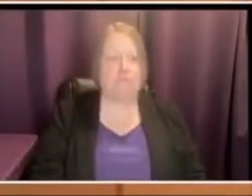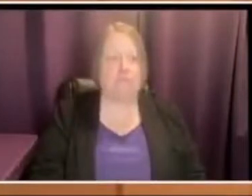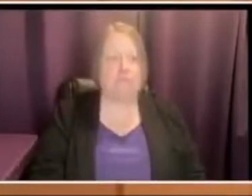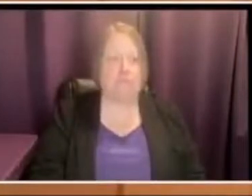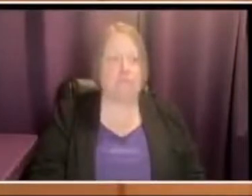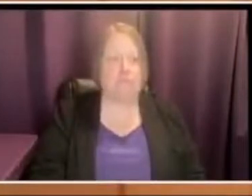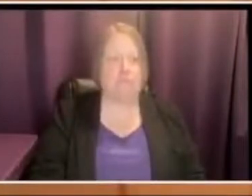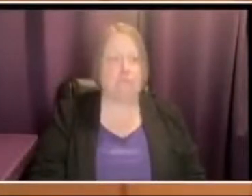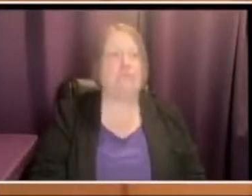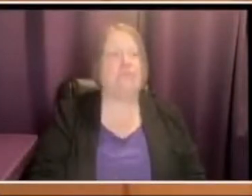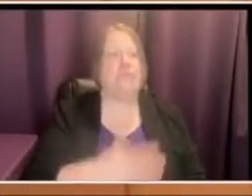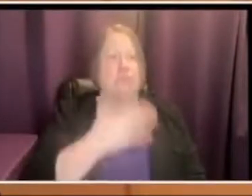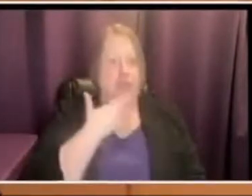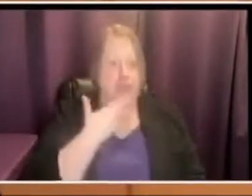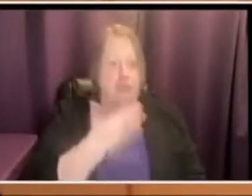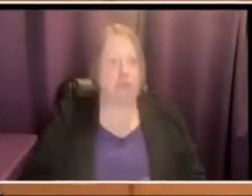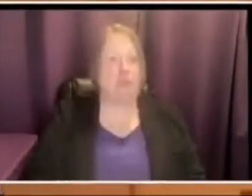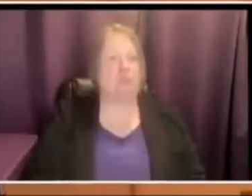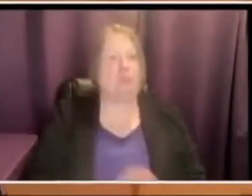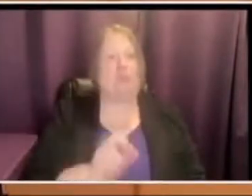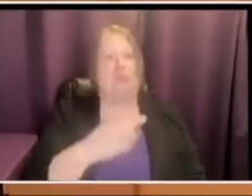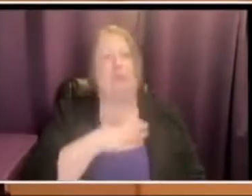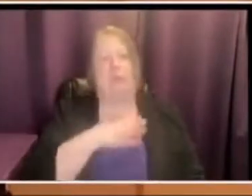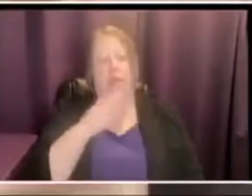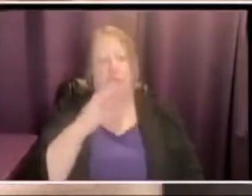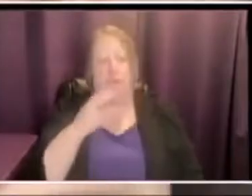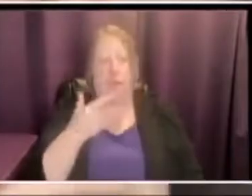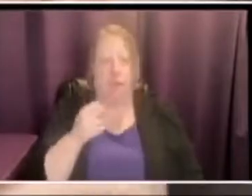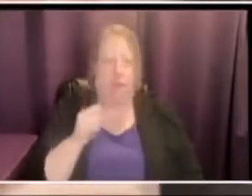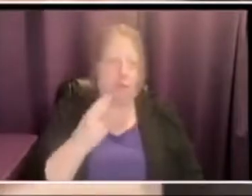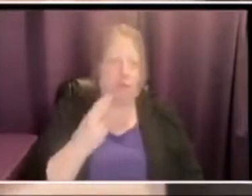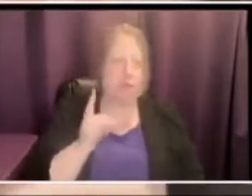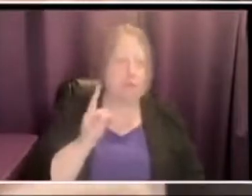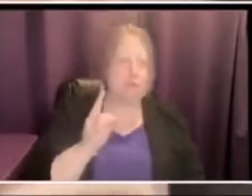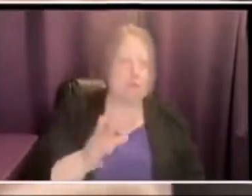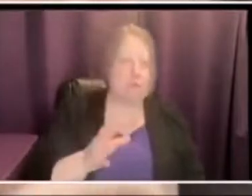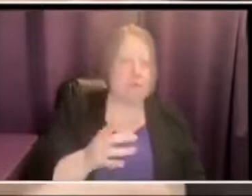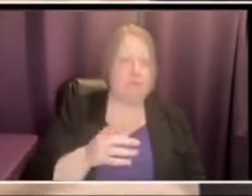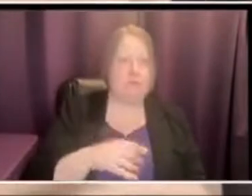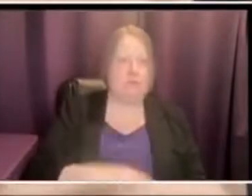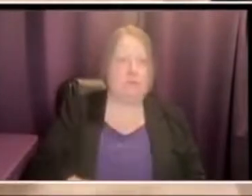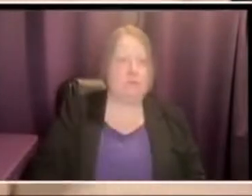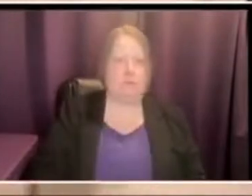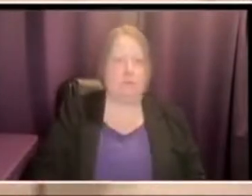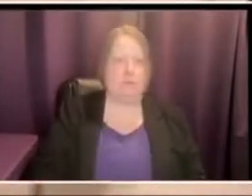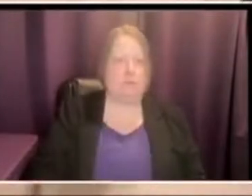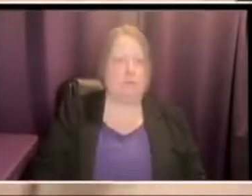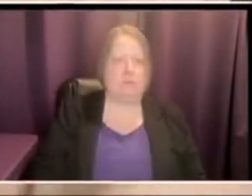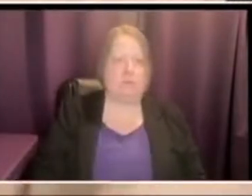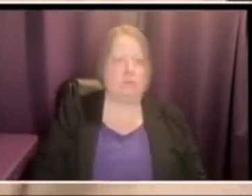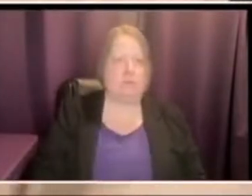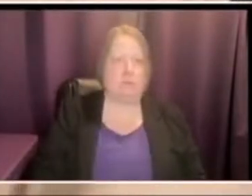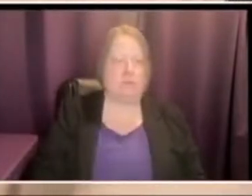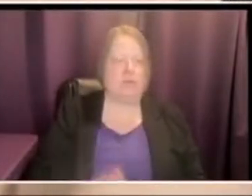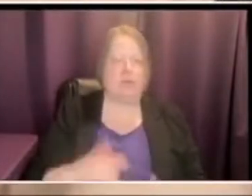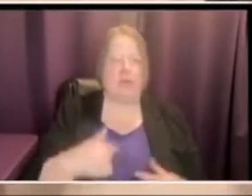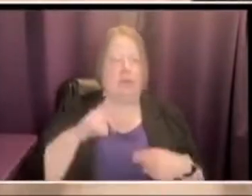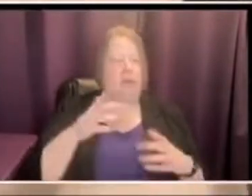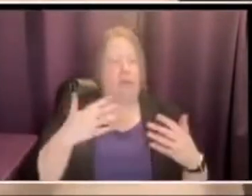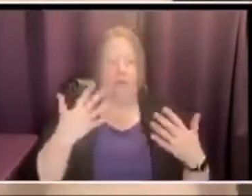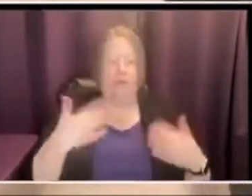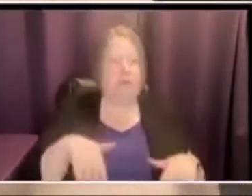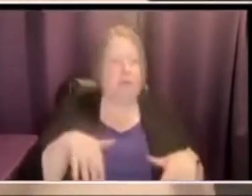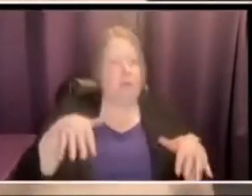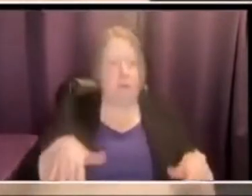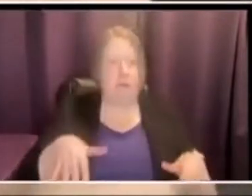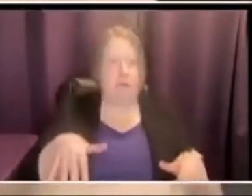Thank you. Oh my gosh, they're just breaking windows, they're doing all kinds of, it's really that